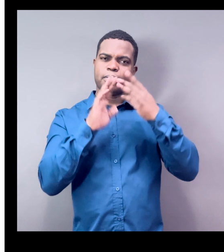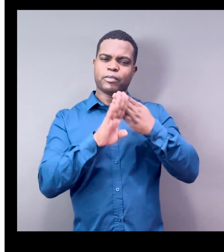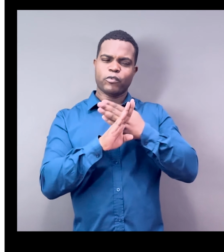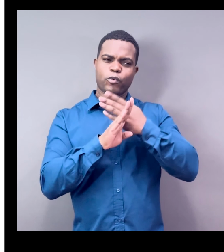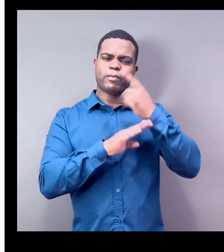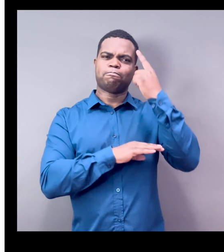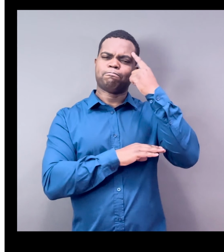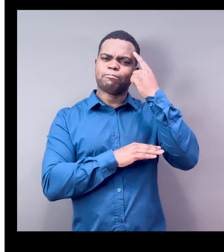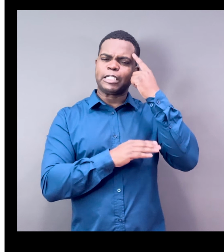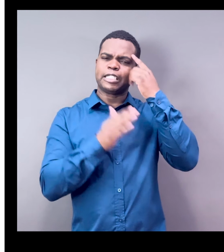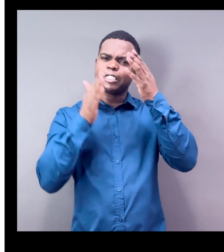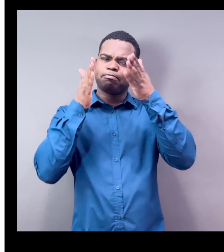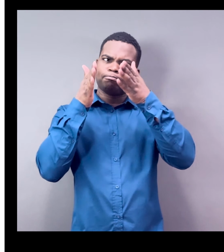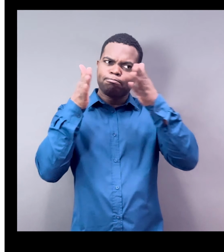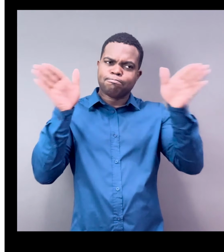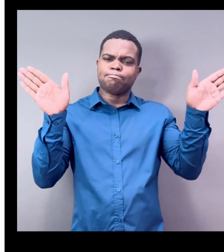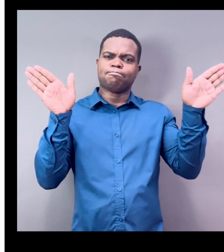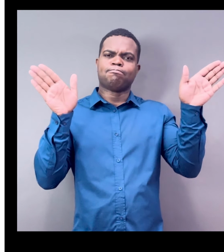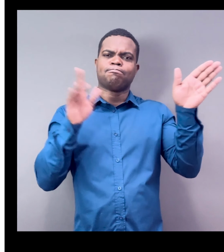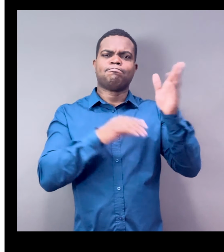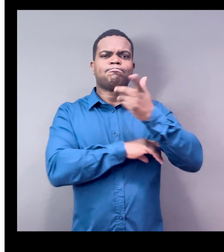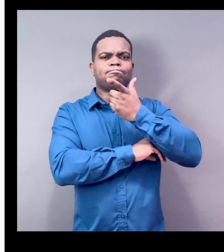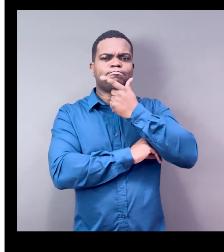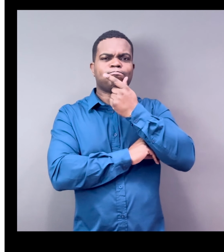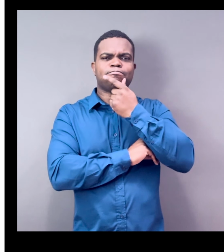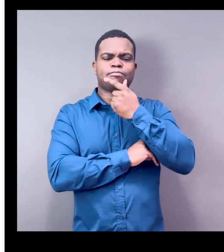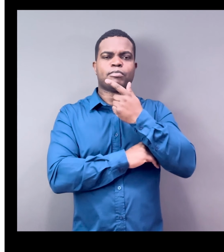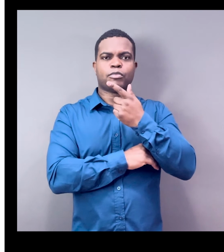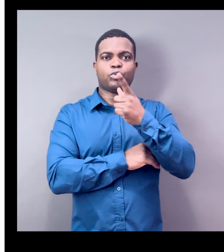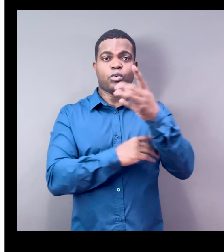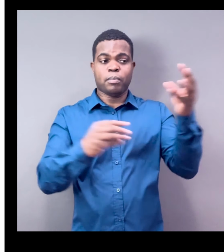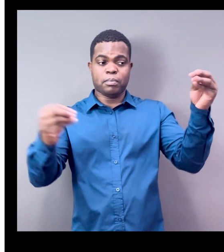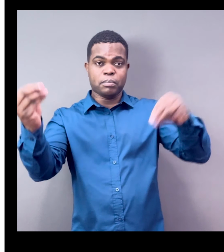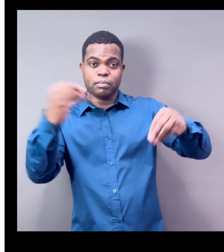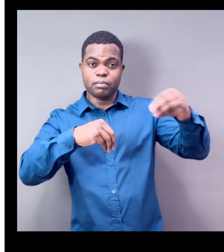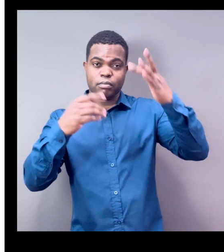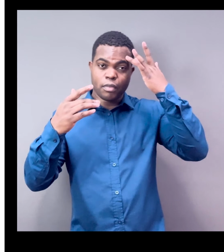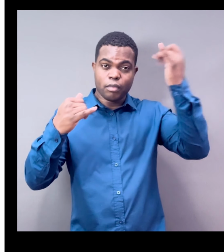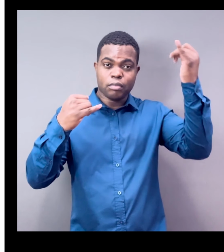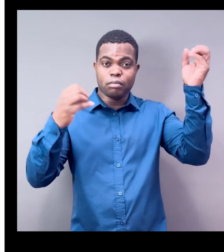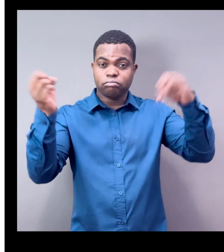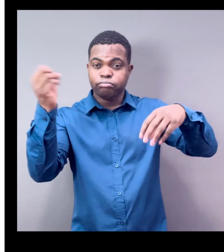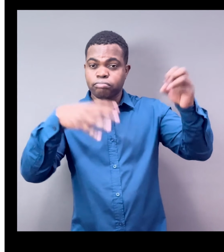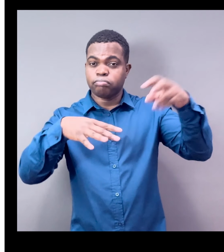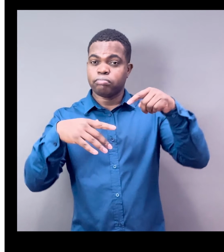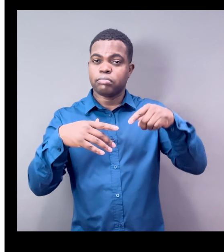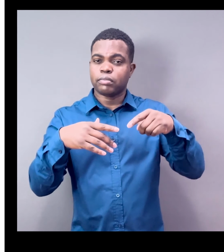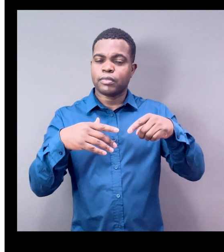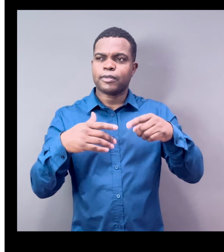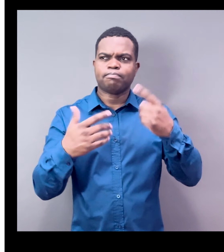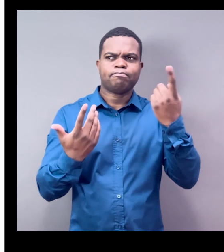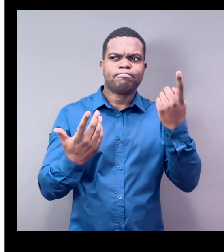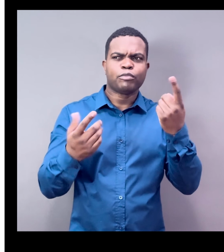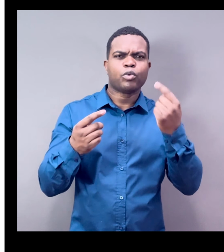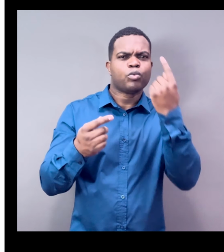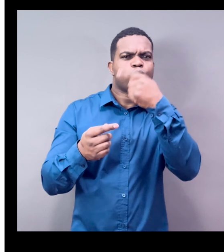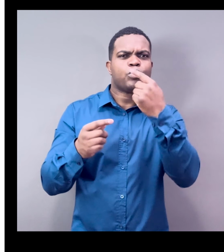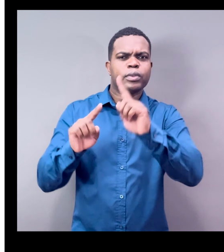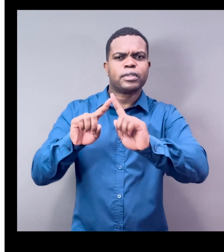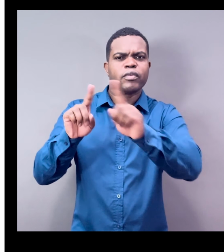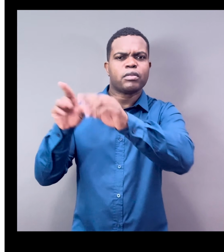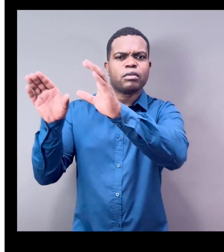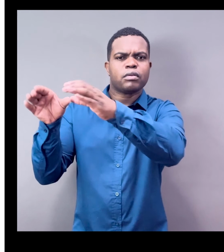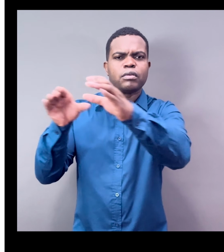think so wide, and when you are able to brainstorm, you'll be able to come up with different